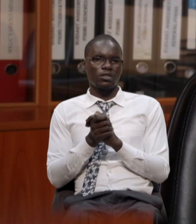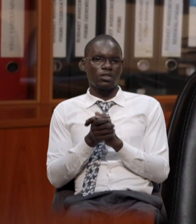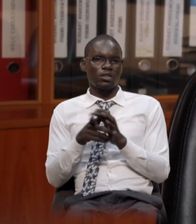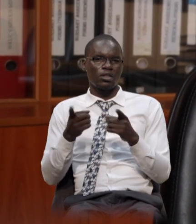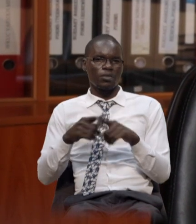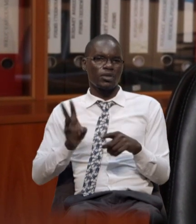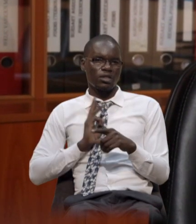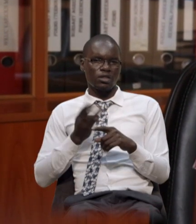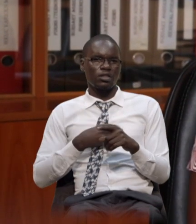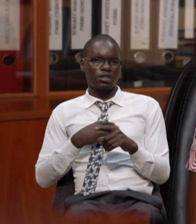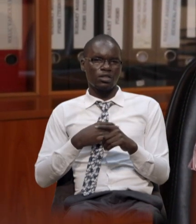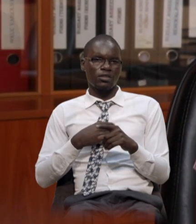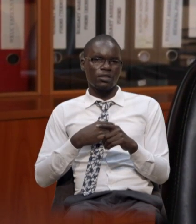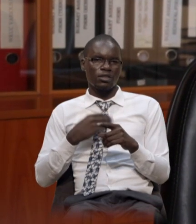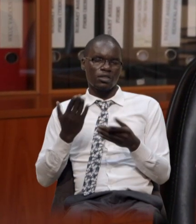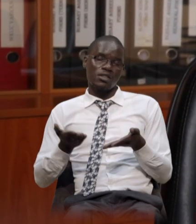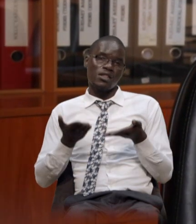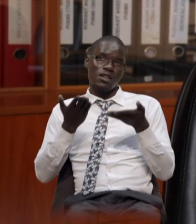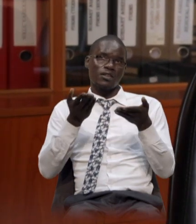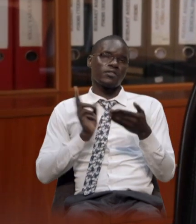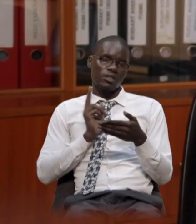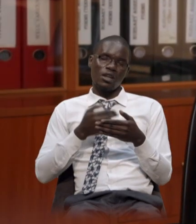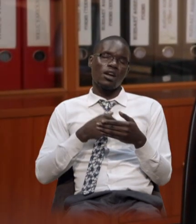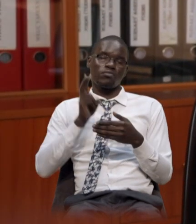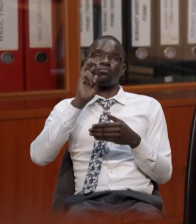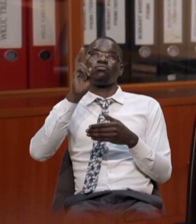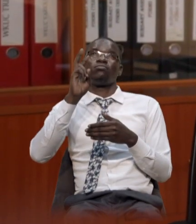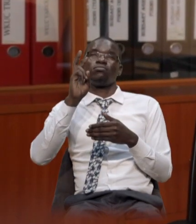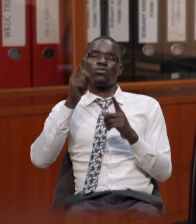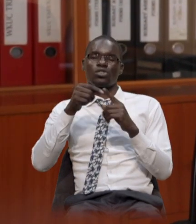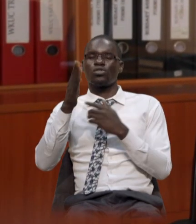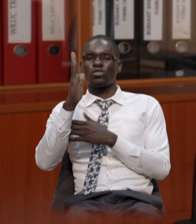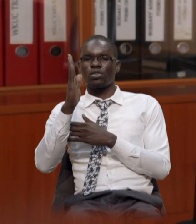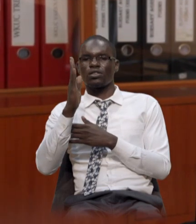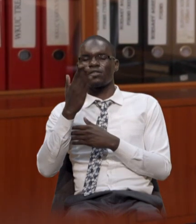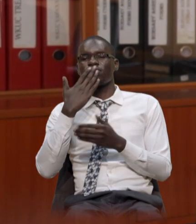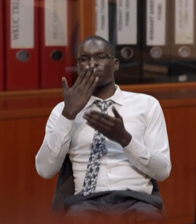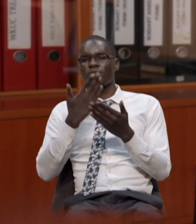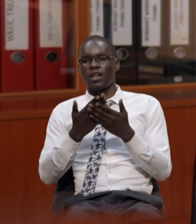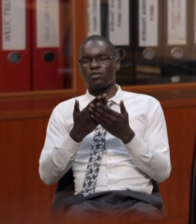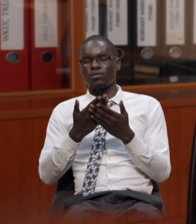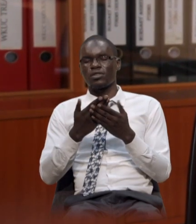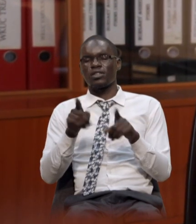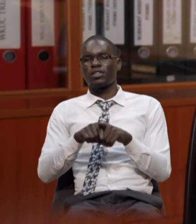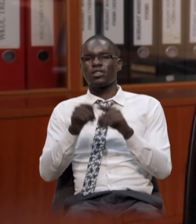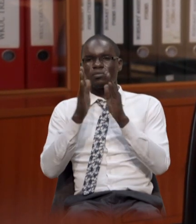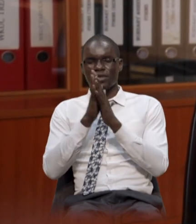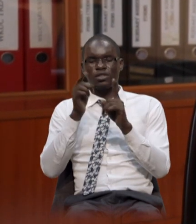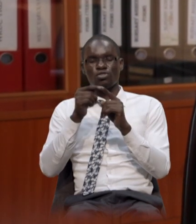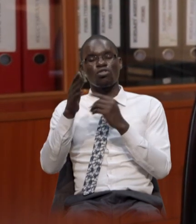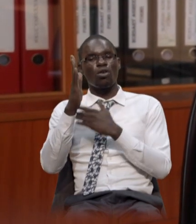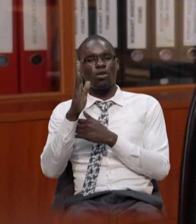still lift our heads, look at God, and we are so thankful. So we pray for them, those who